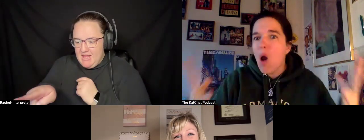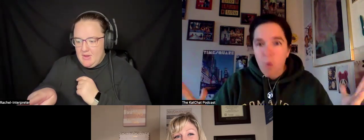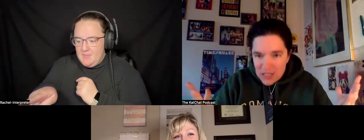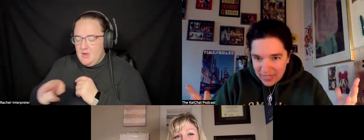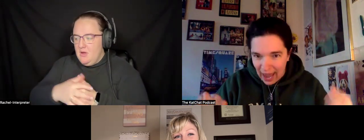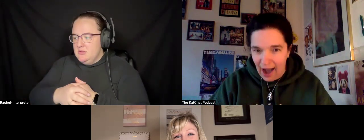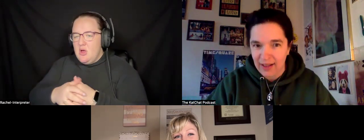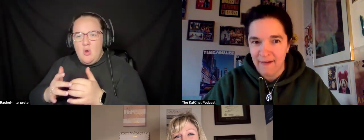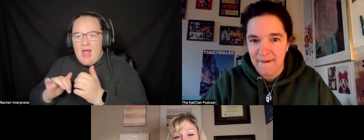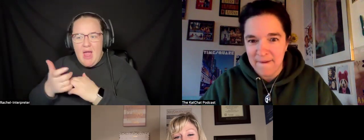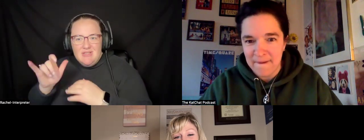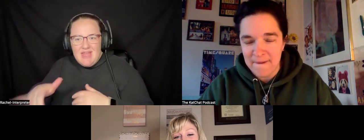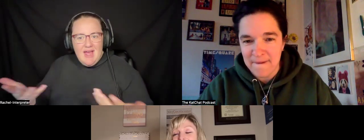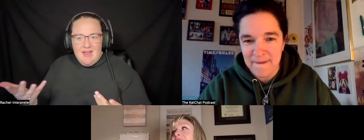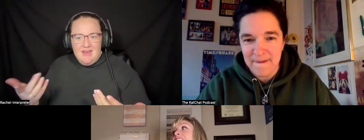So how was that?